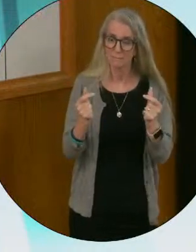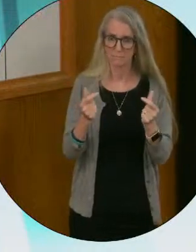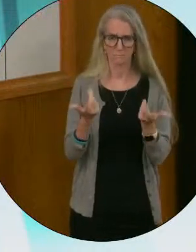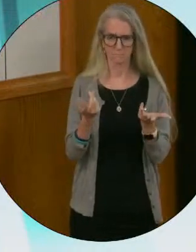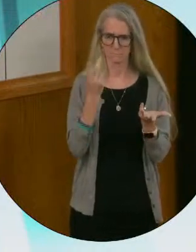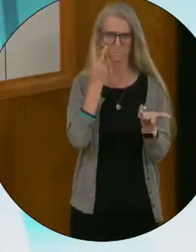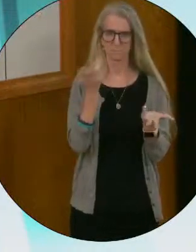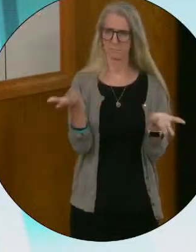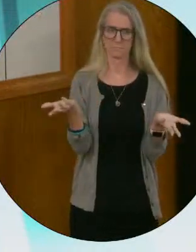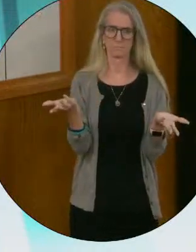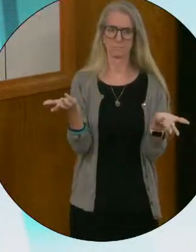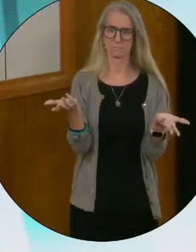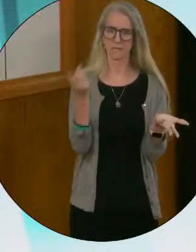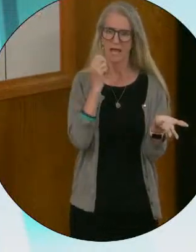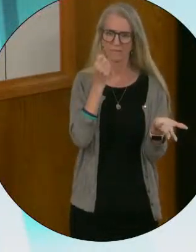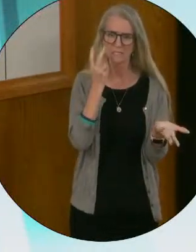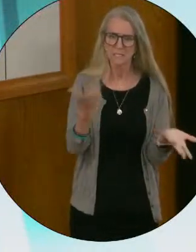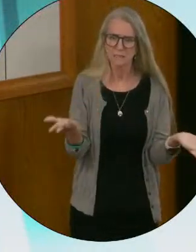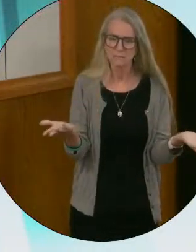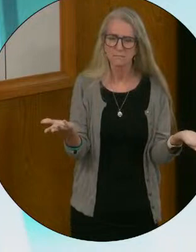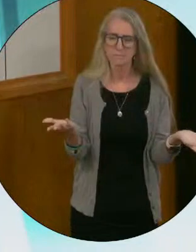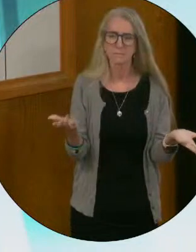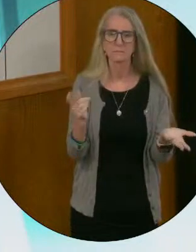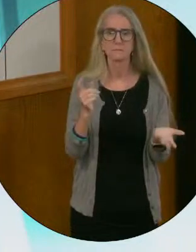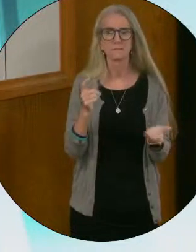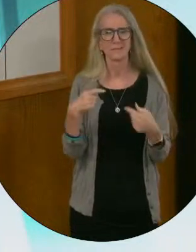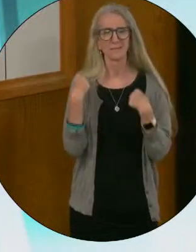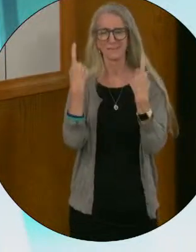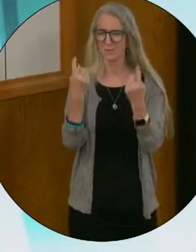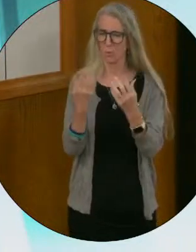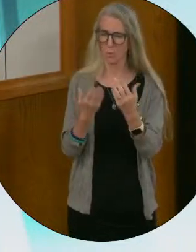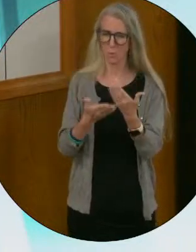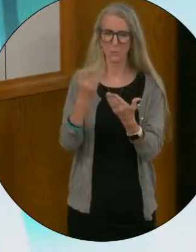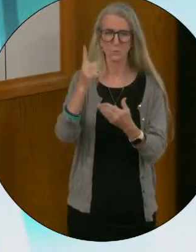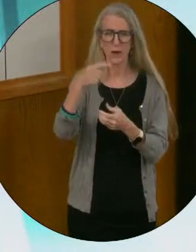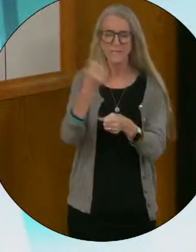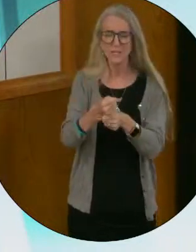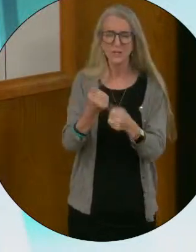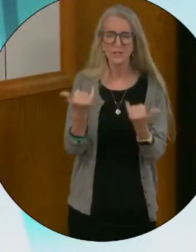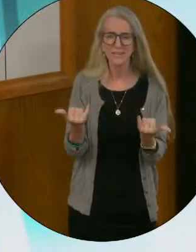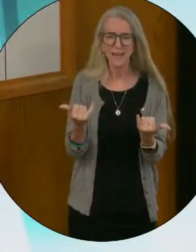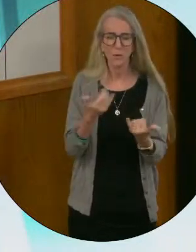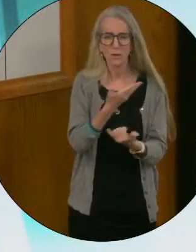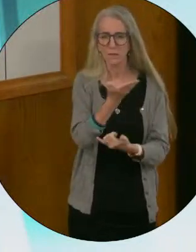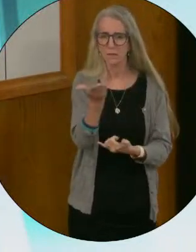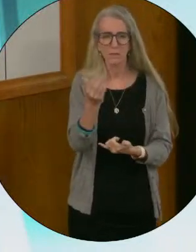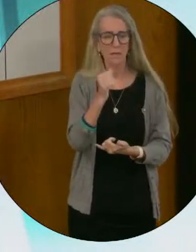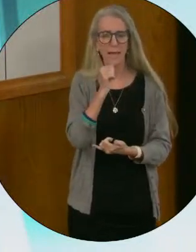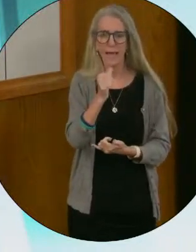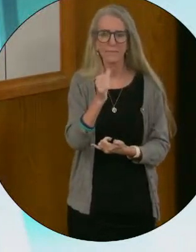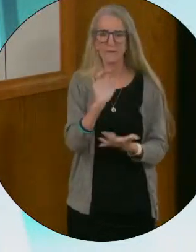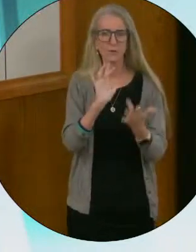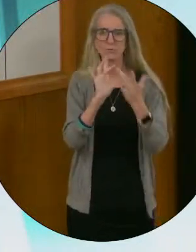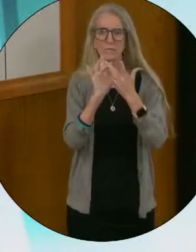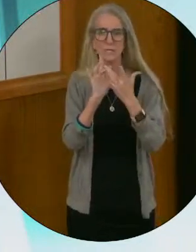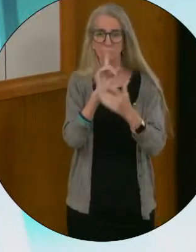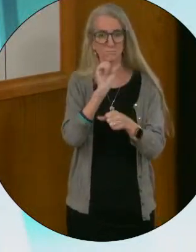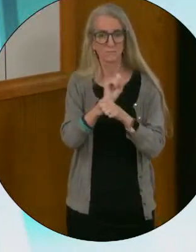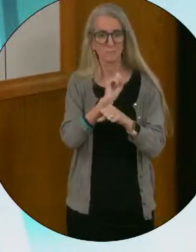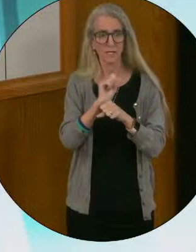it. This issue been going on almost for a year now, and you all haven't even reached out,